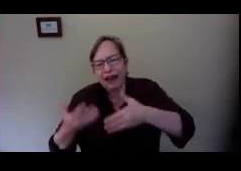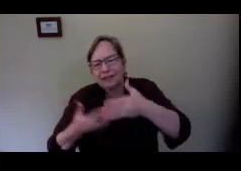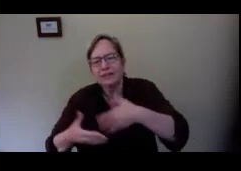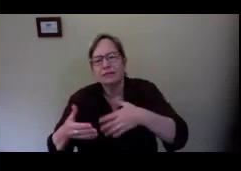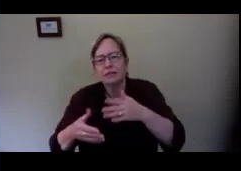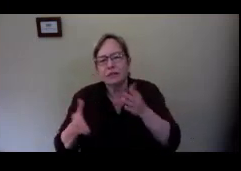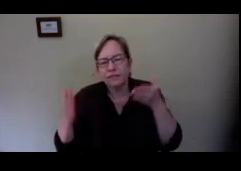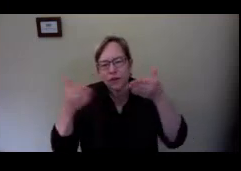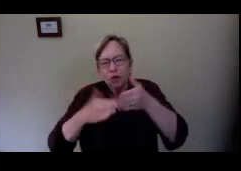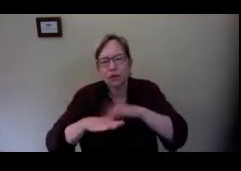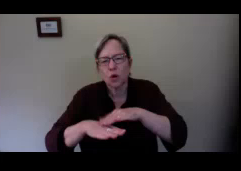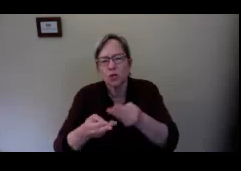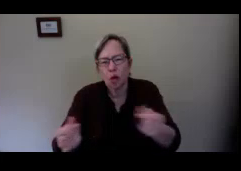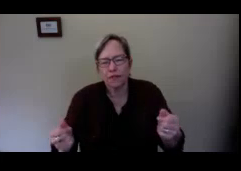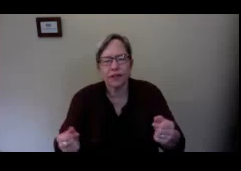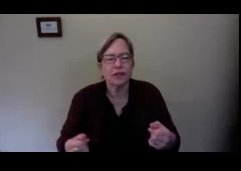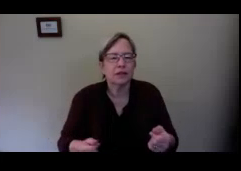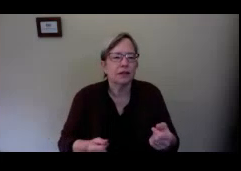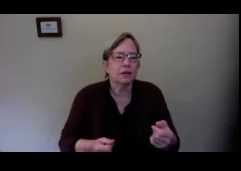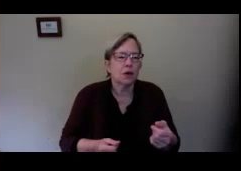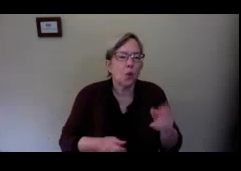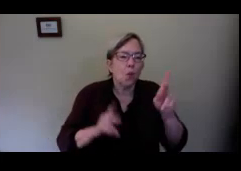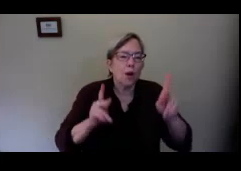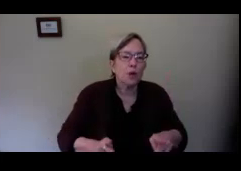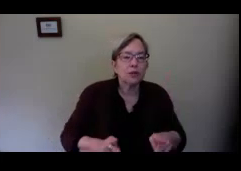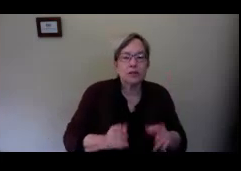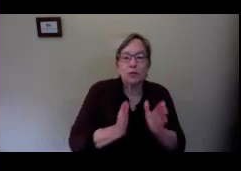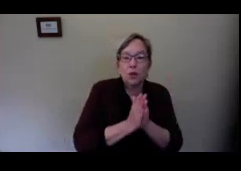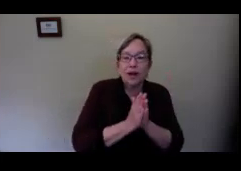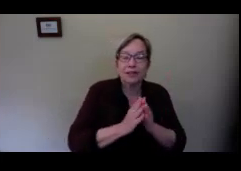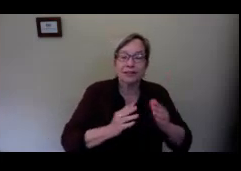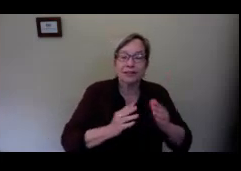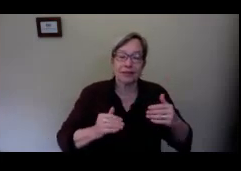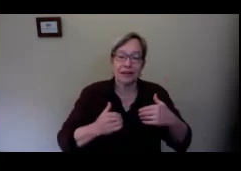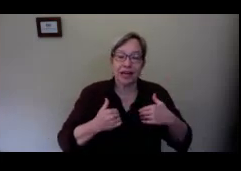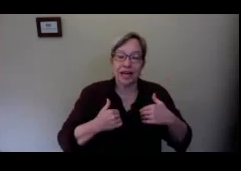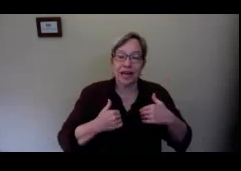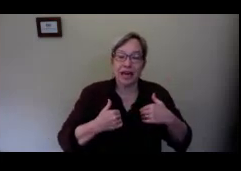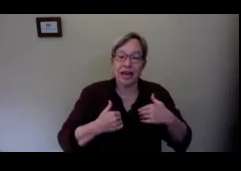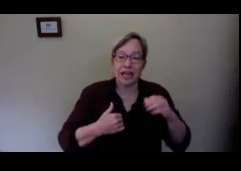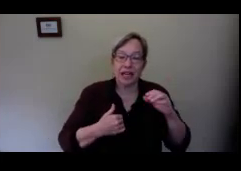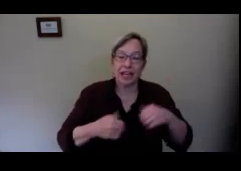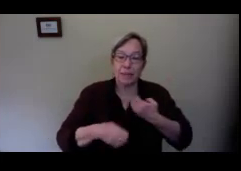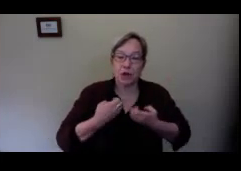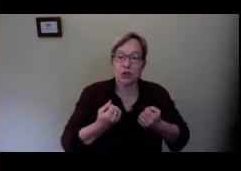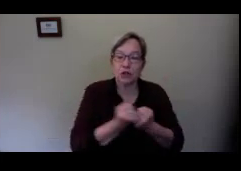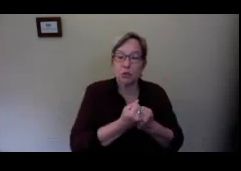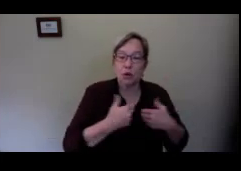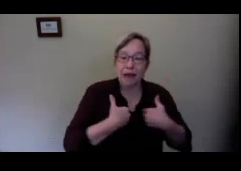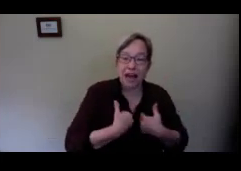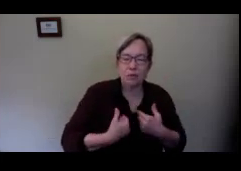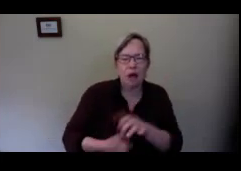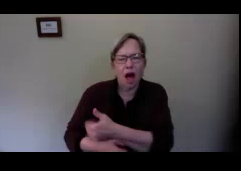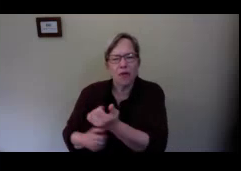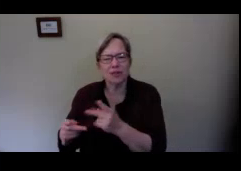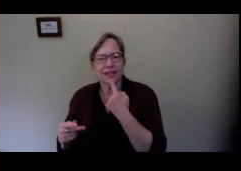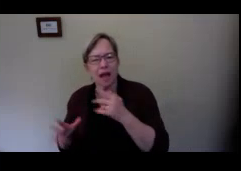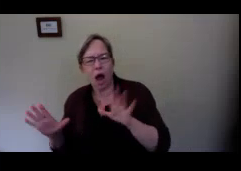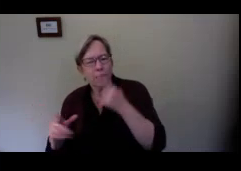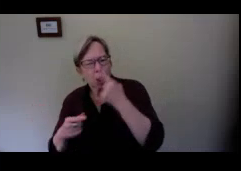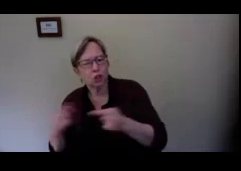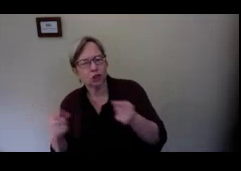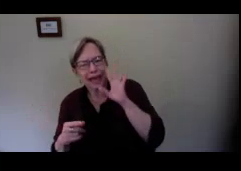a resident requests an ESA, but another resident discloses that they are allergic to a cat dander. If you're having